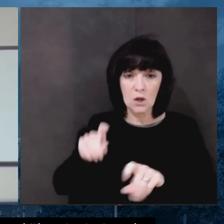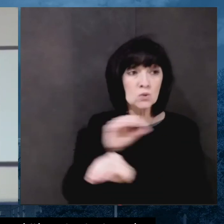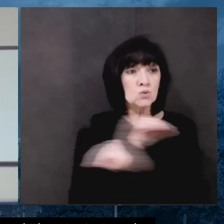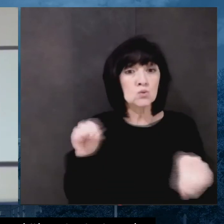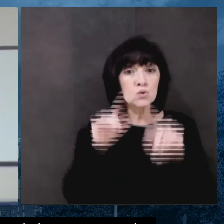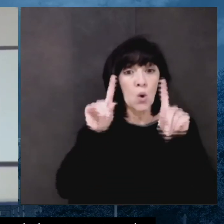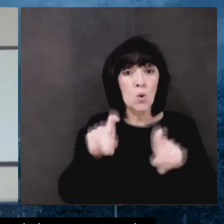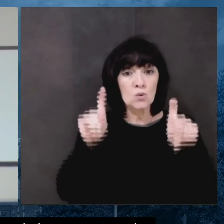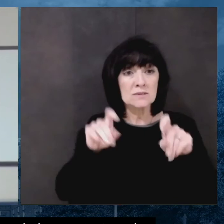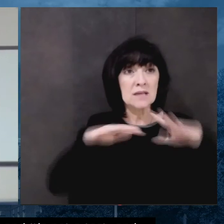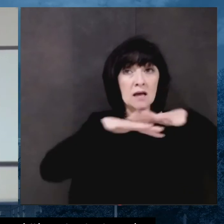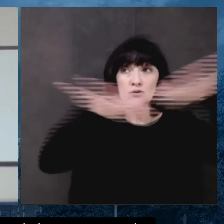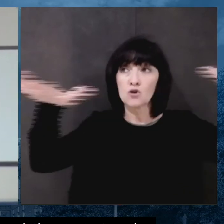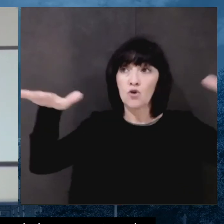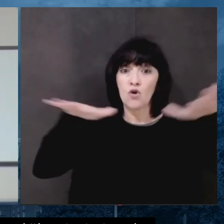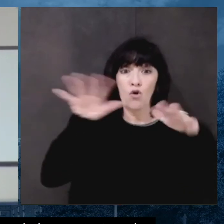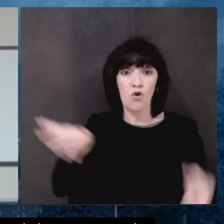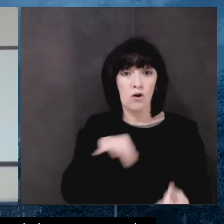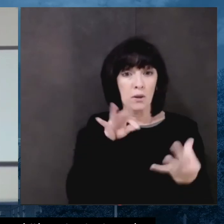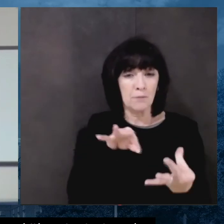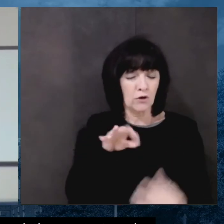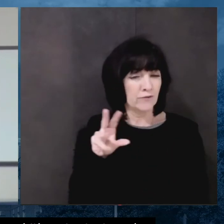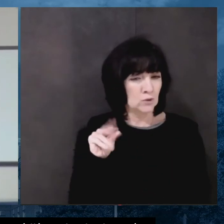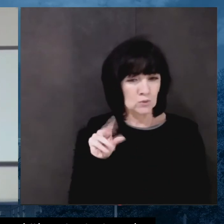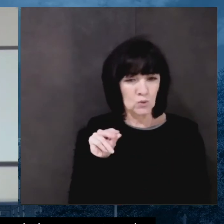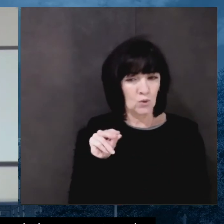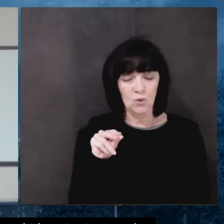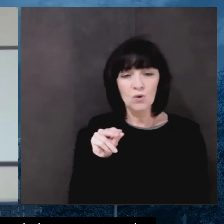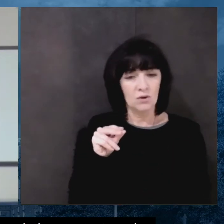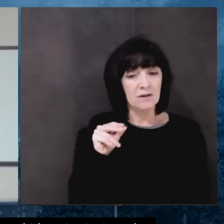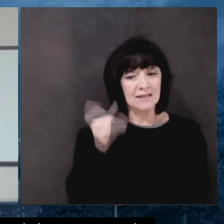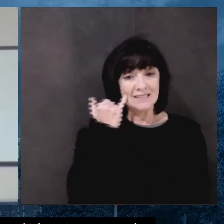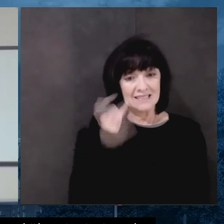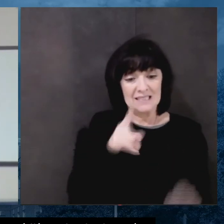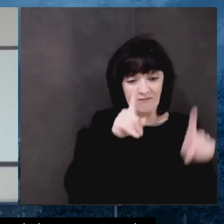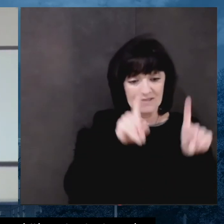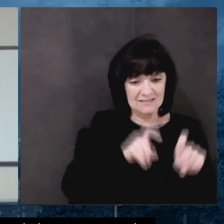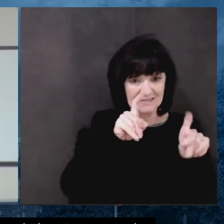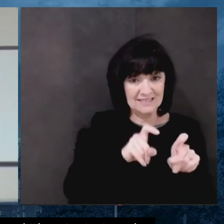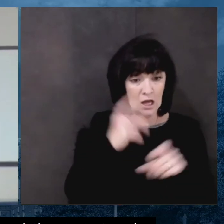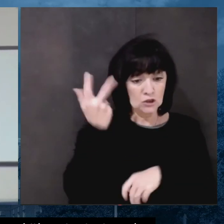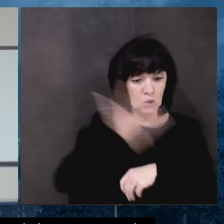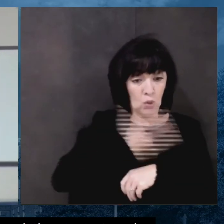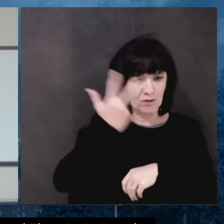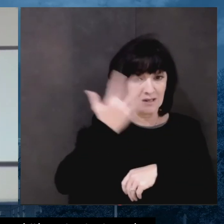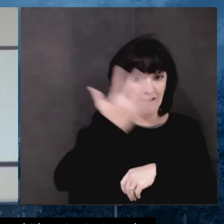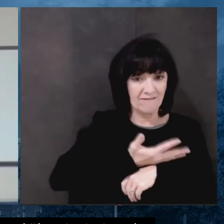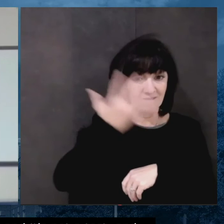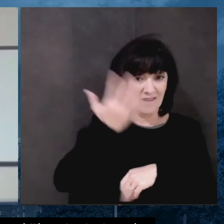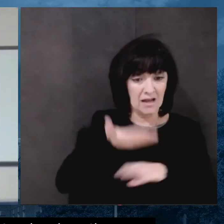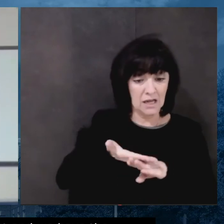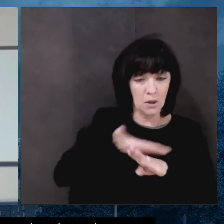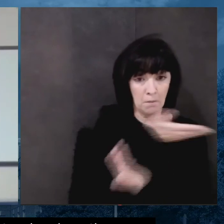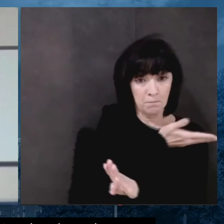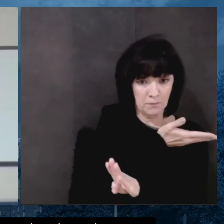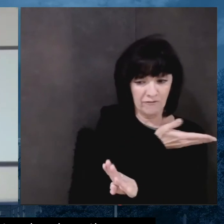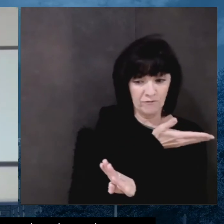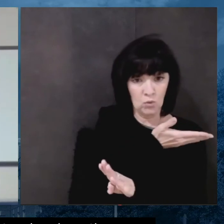That negative test that was done, let's say 3 days or 5 days before discharge, doesn't mean that they are absolutely negative upon